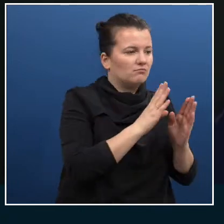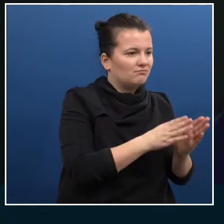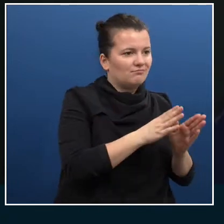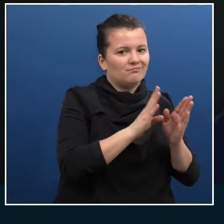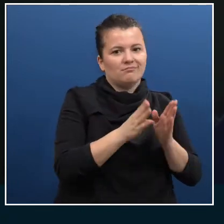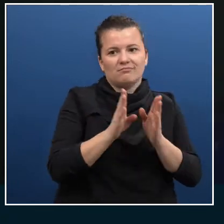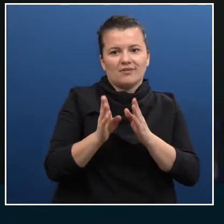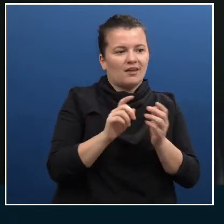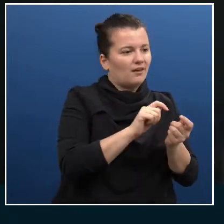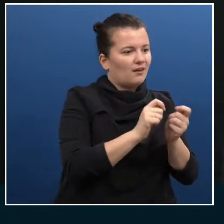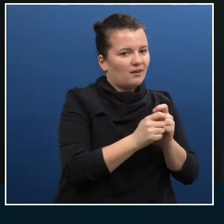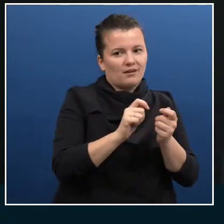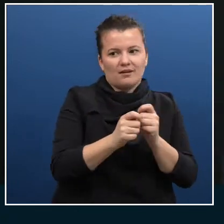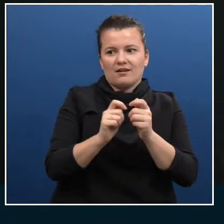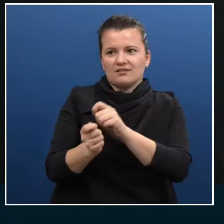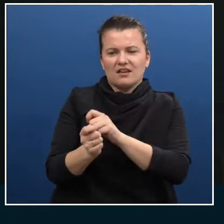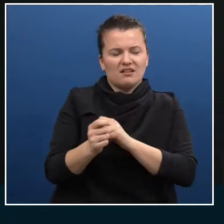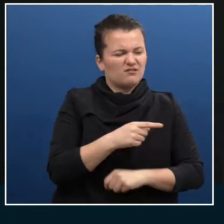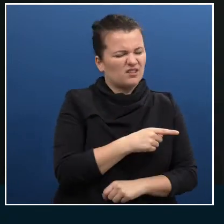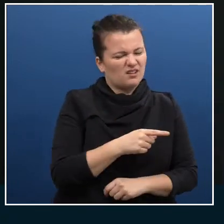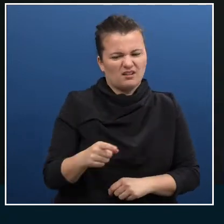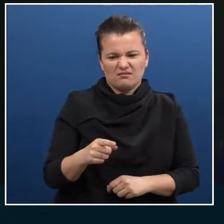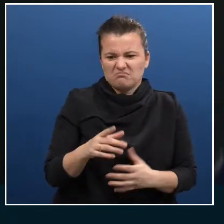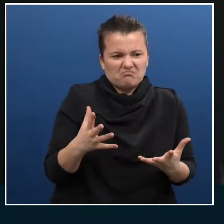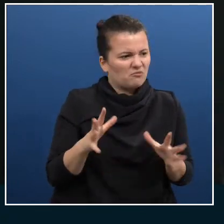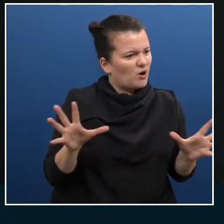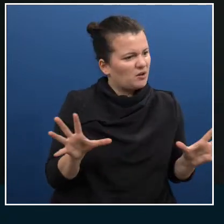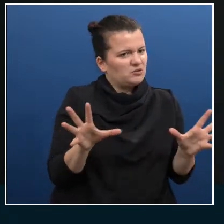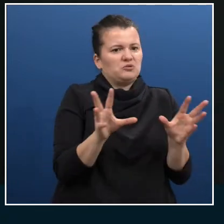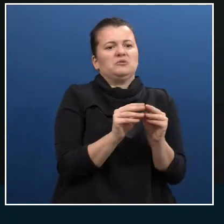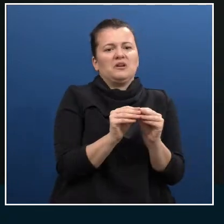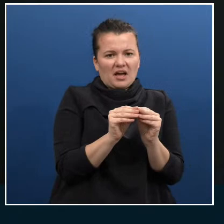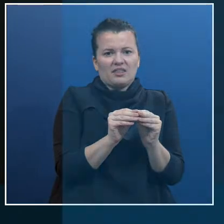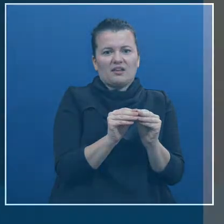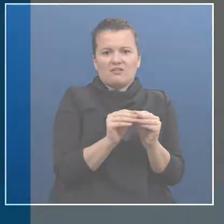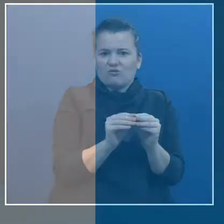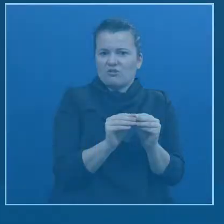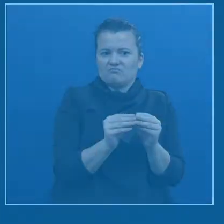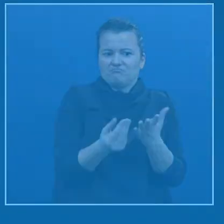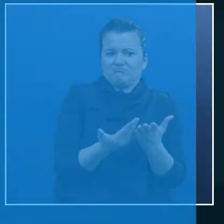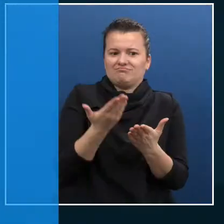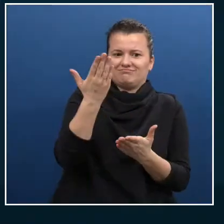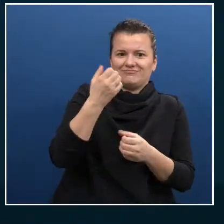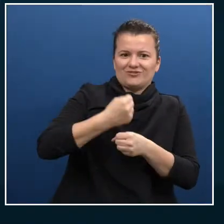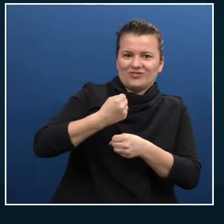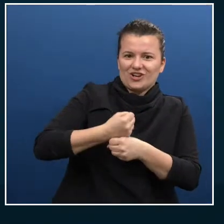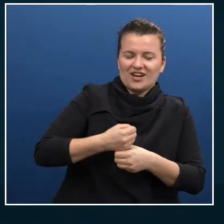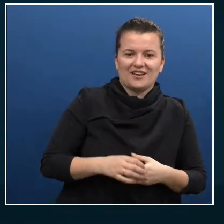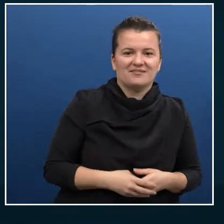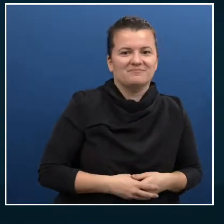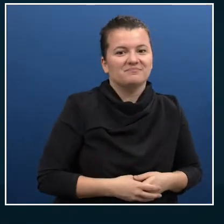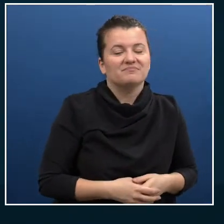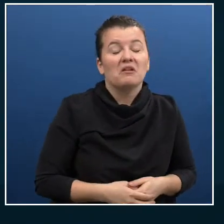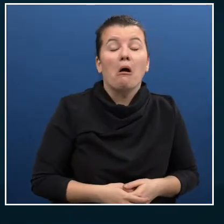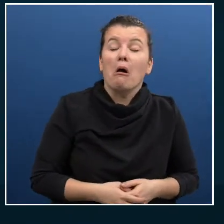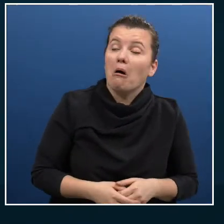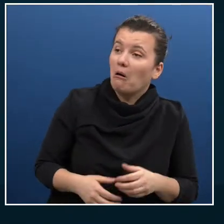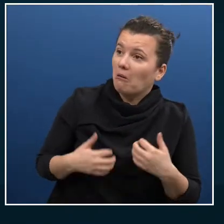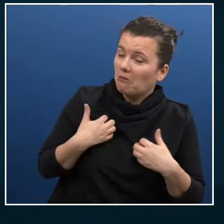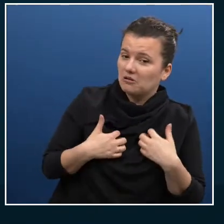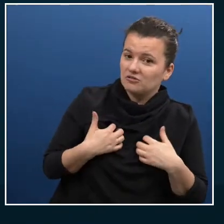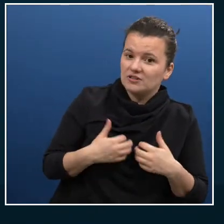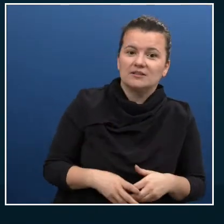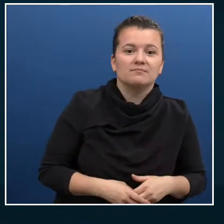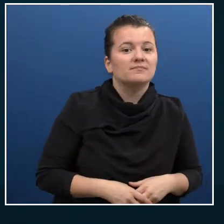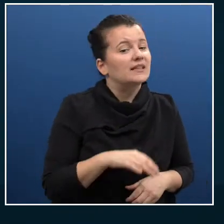let's do it together. Yeah, So, cool. And do you also use this at clients already in production yeah, side?